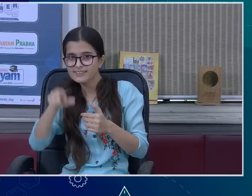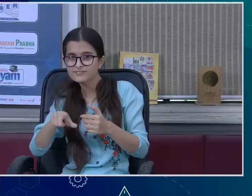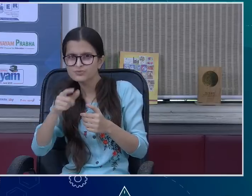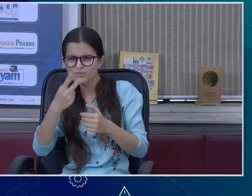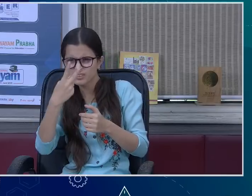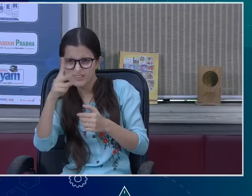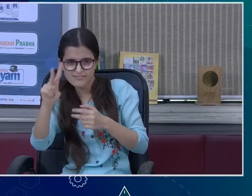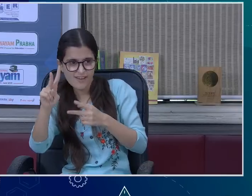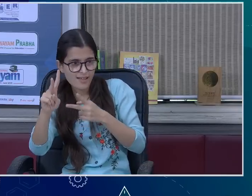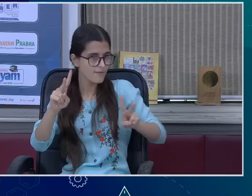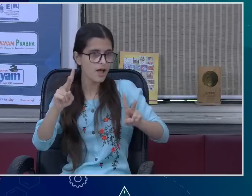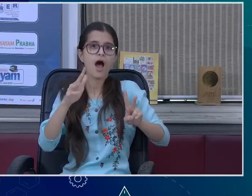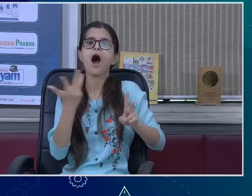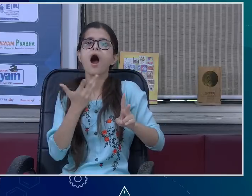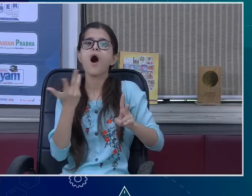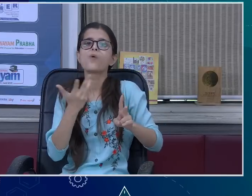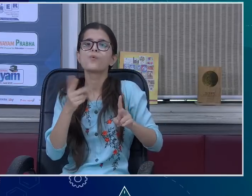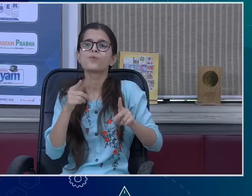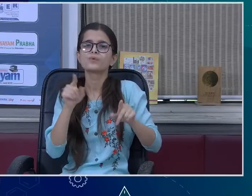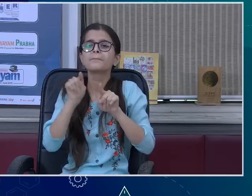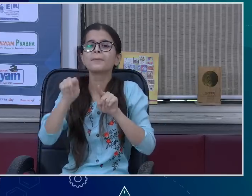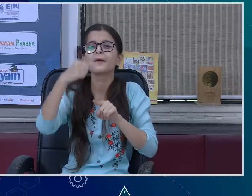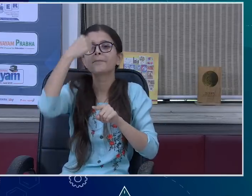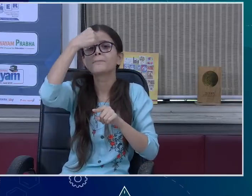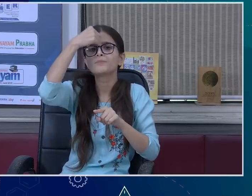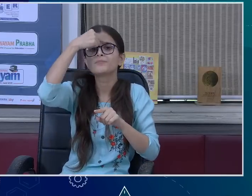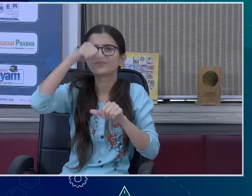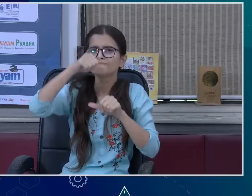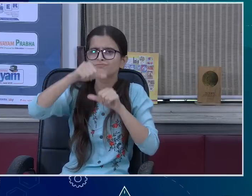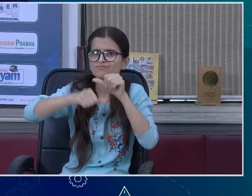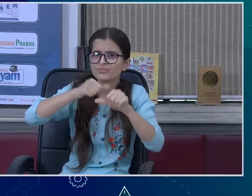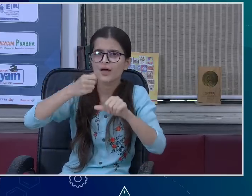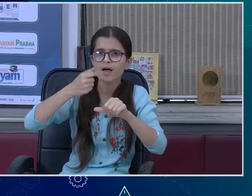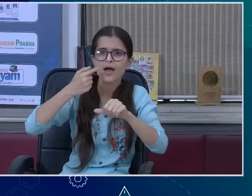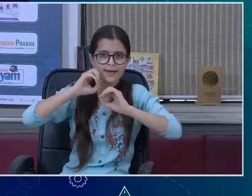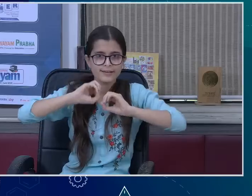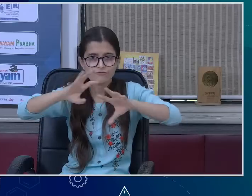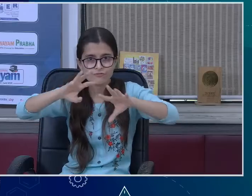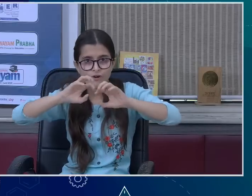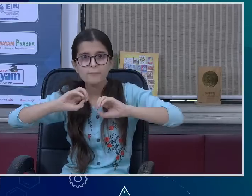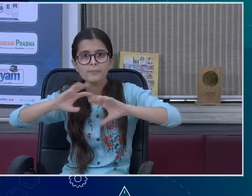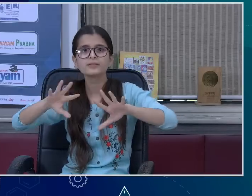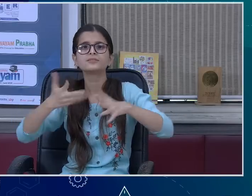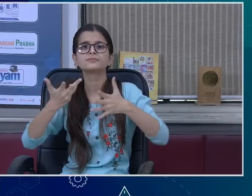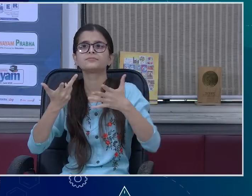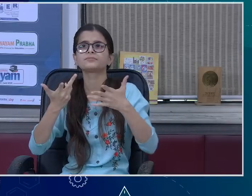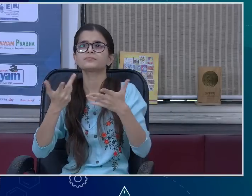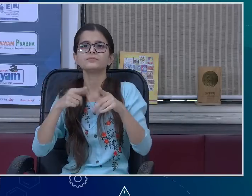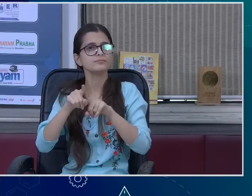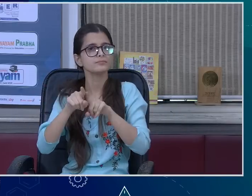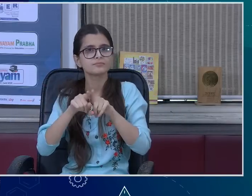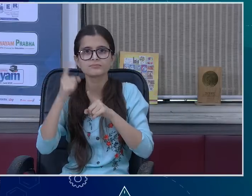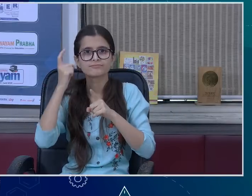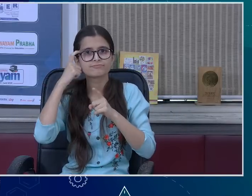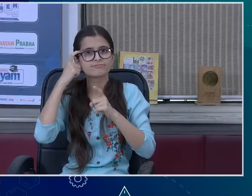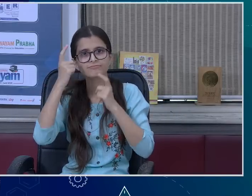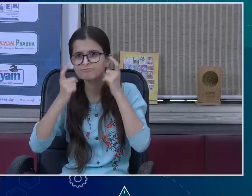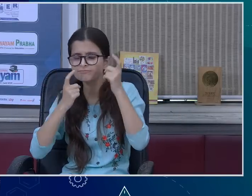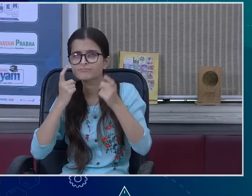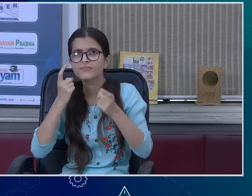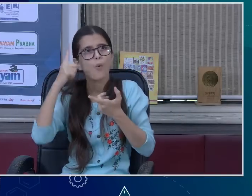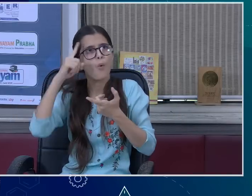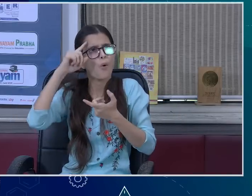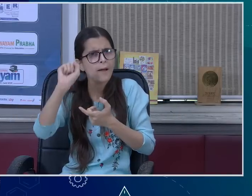they have more problem in processing the information, that is perceiving, thinking, remembering